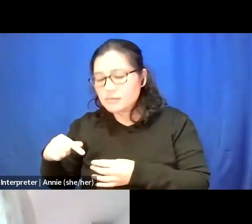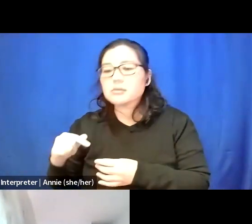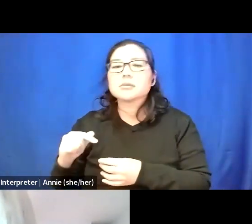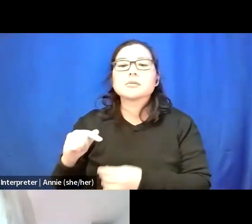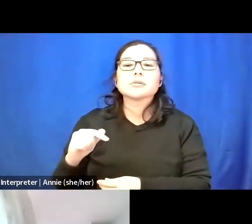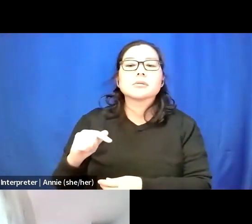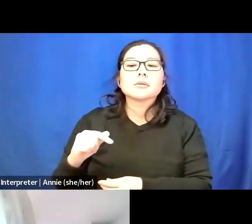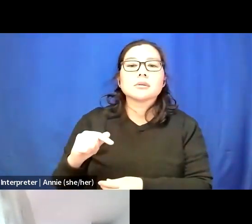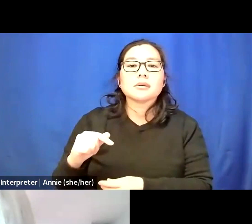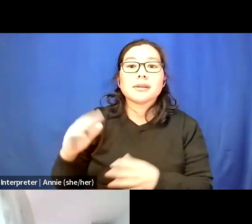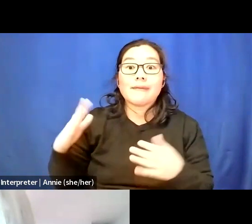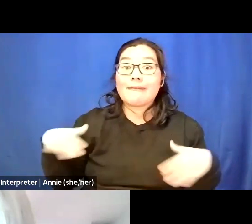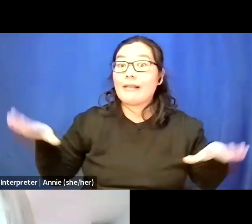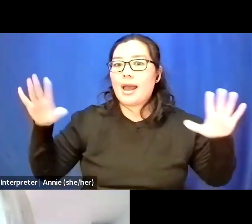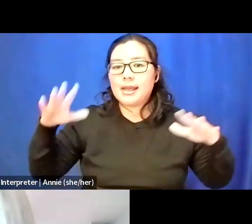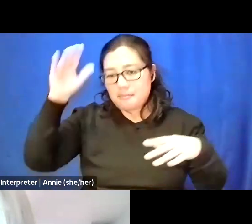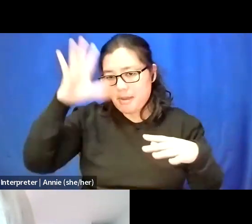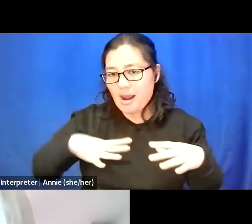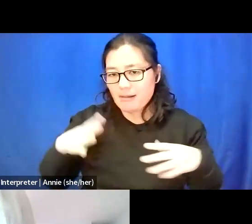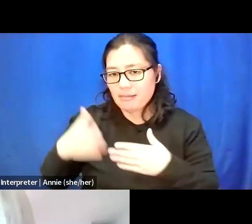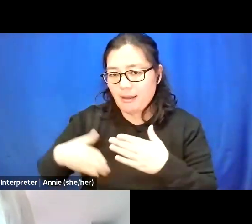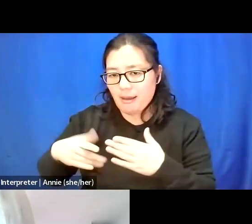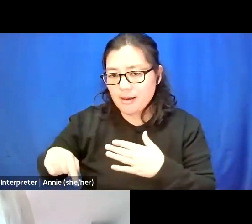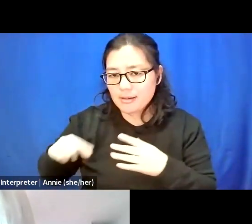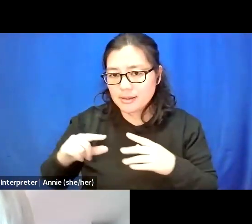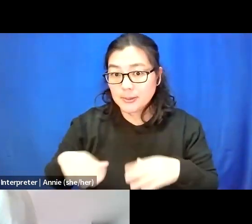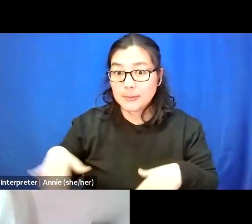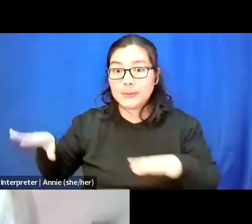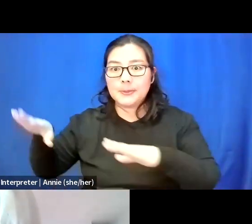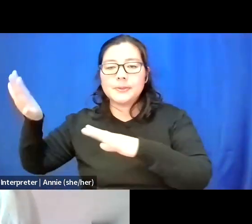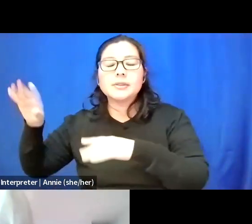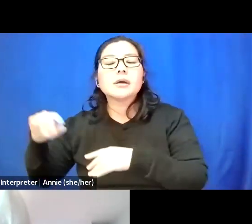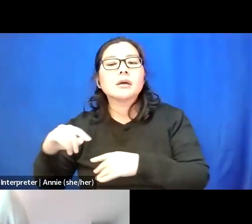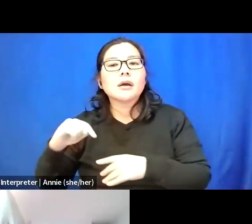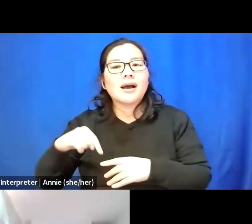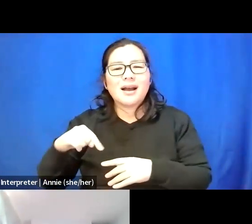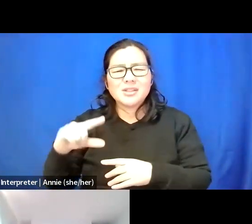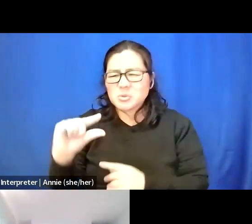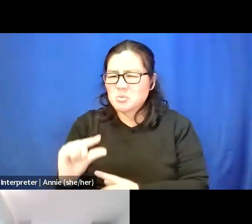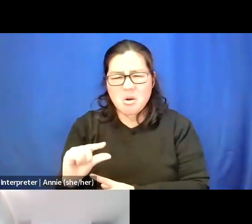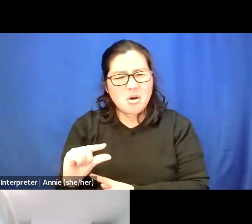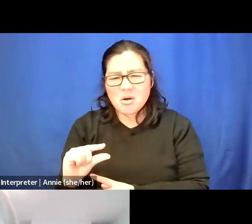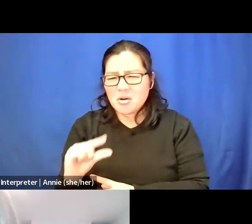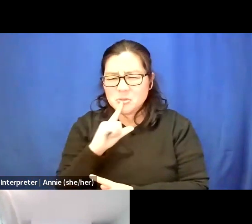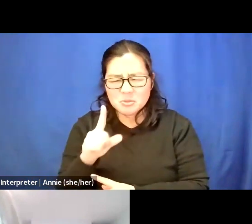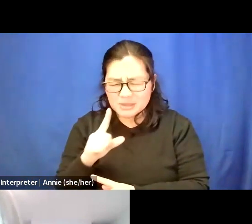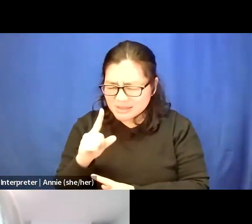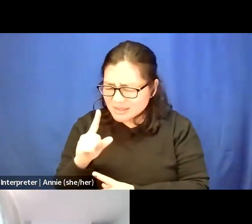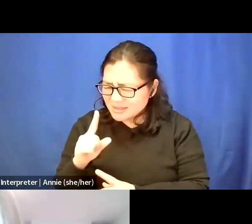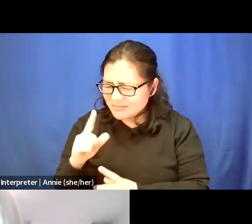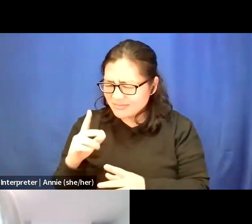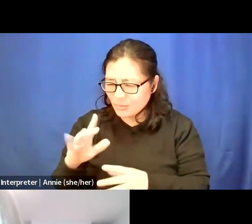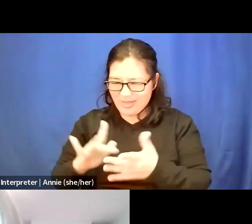the flying man at the end, I mean, I think it's just too small to really discern with a fingertip